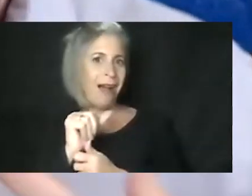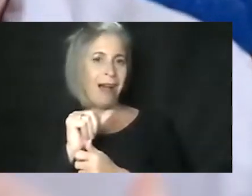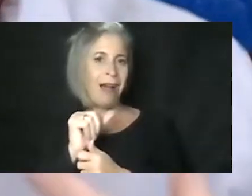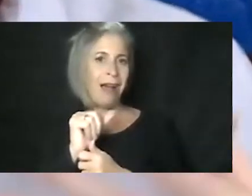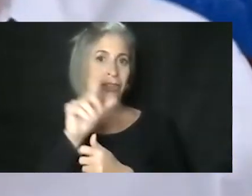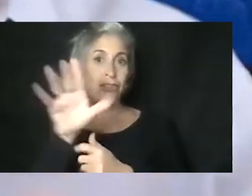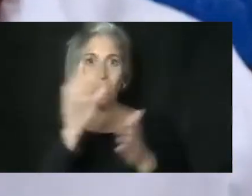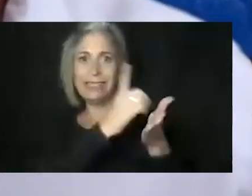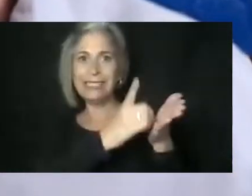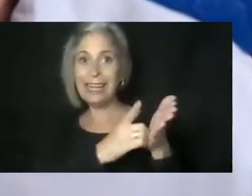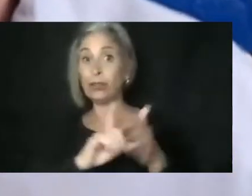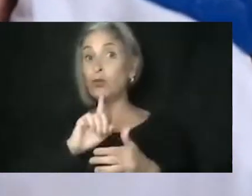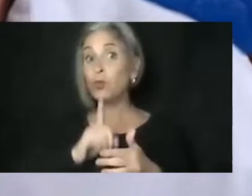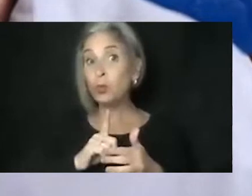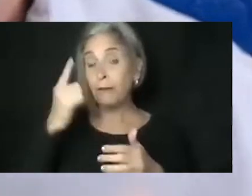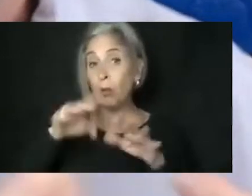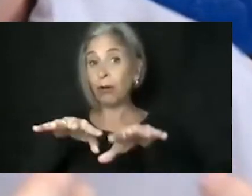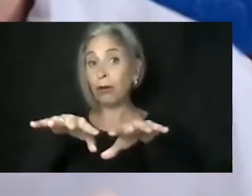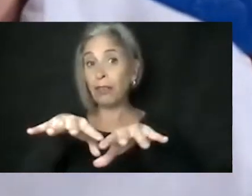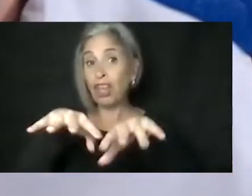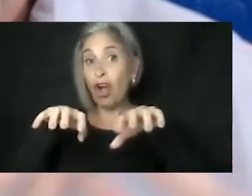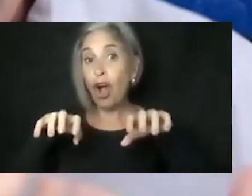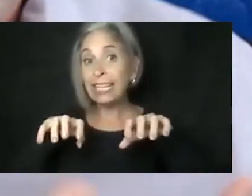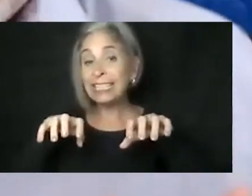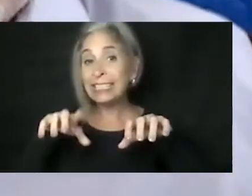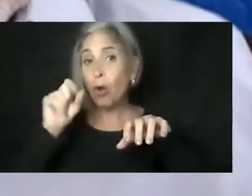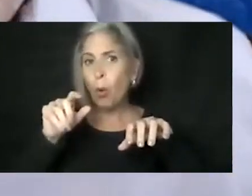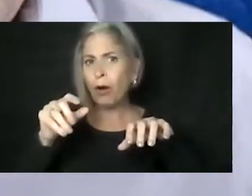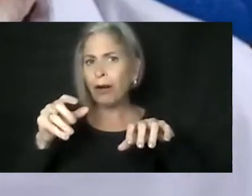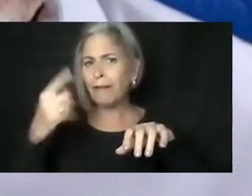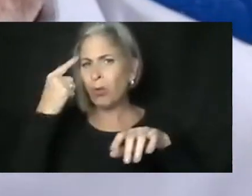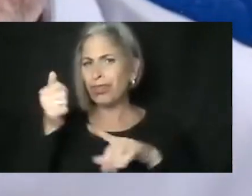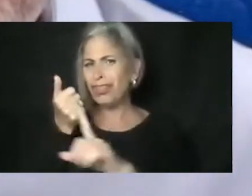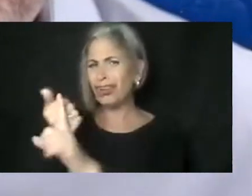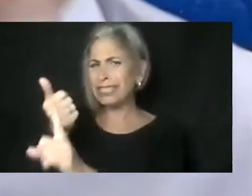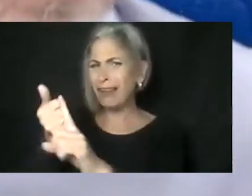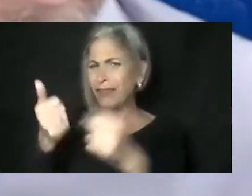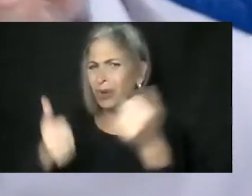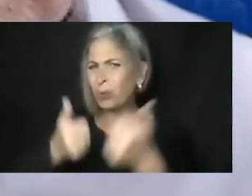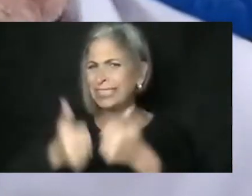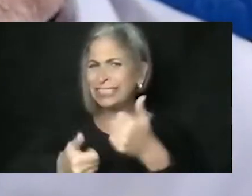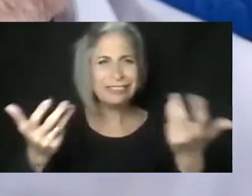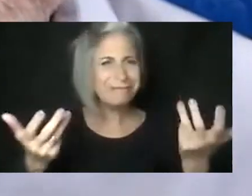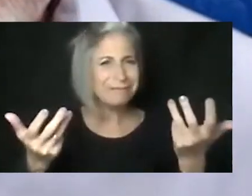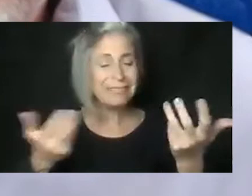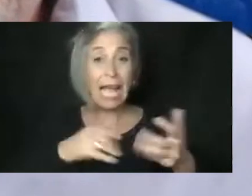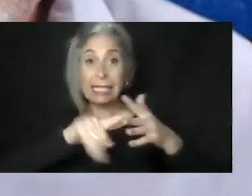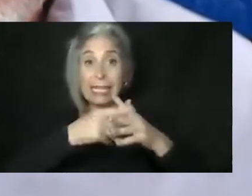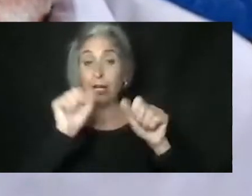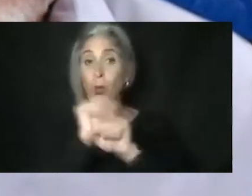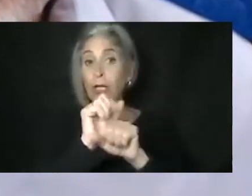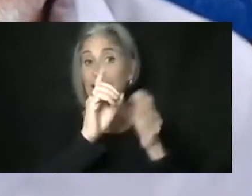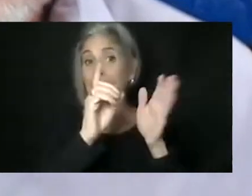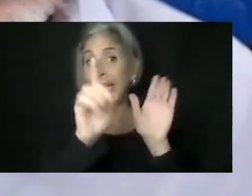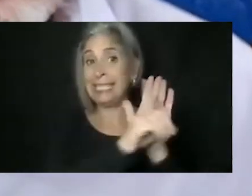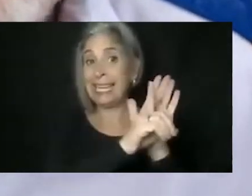you're designing really truly for the audience, or you catching yourself designing just for yourself. And I know when I started out working in digital design